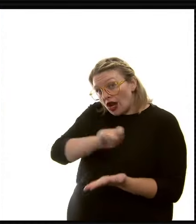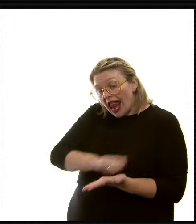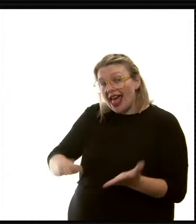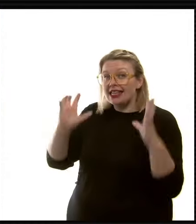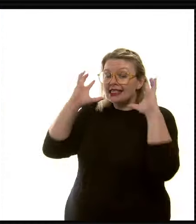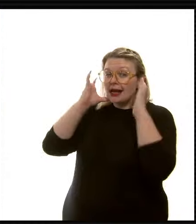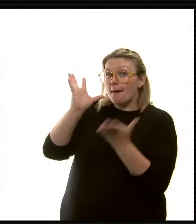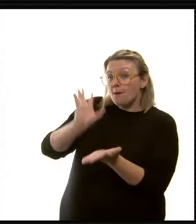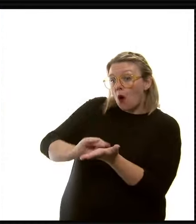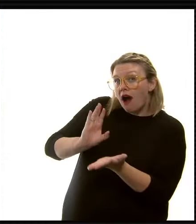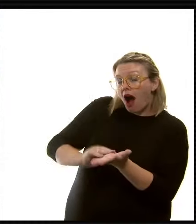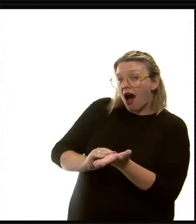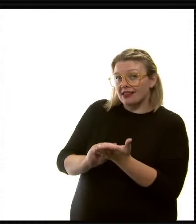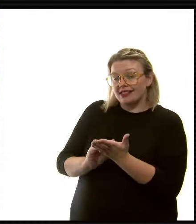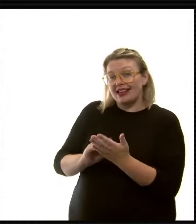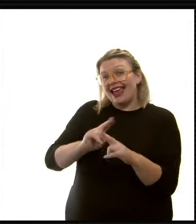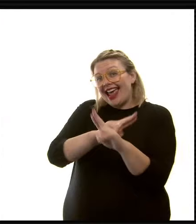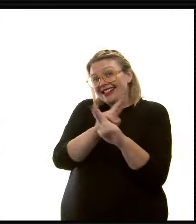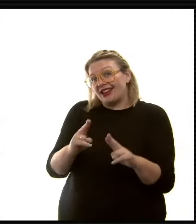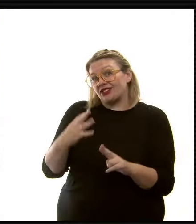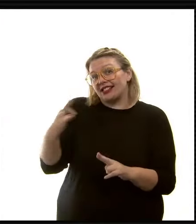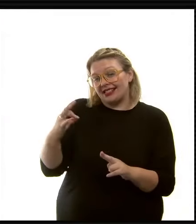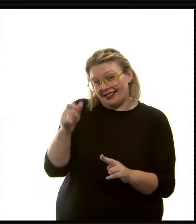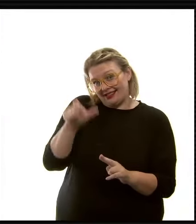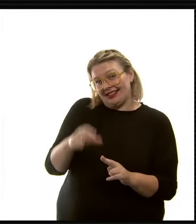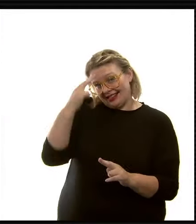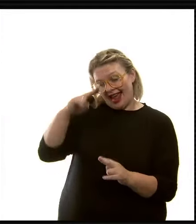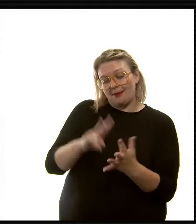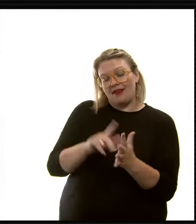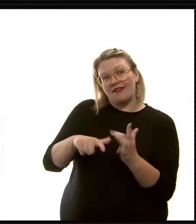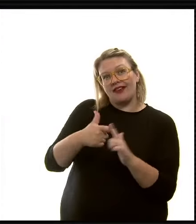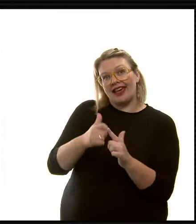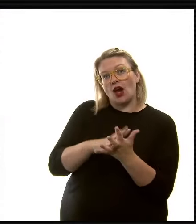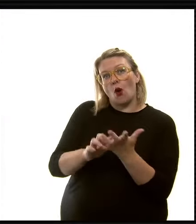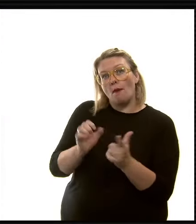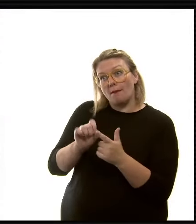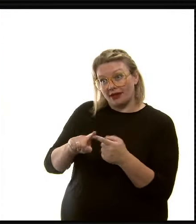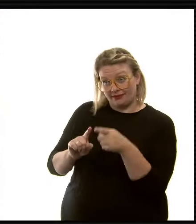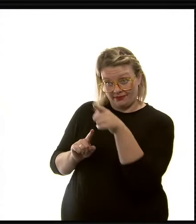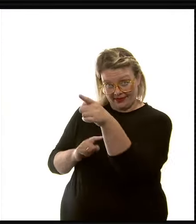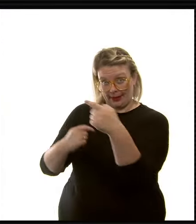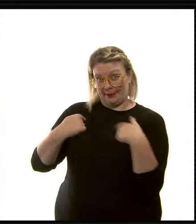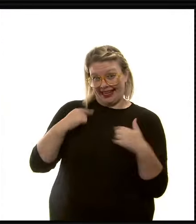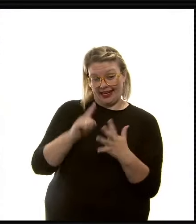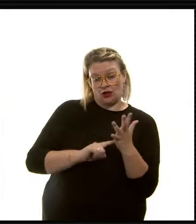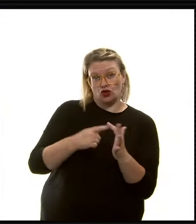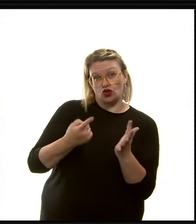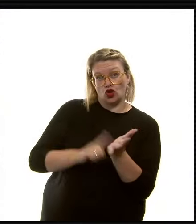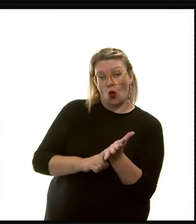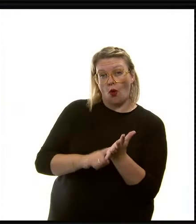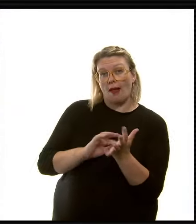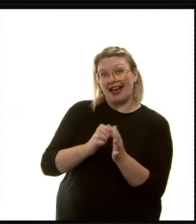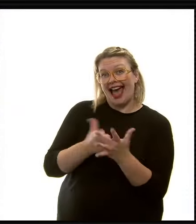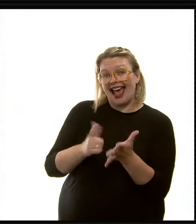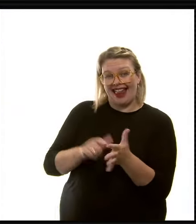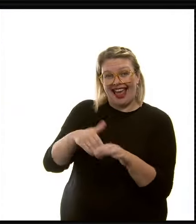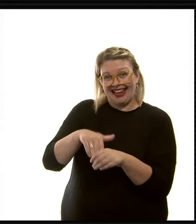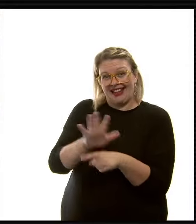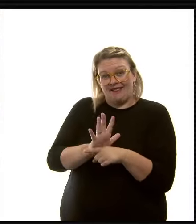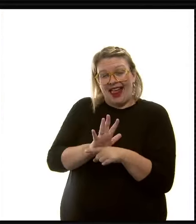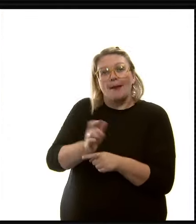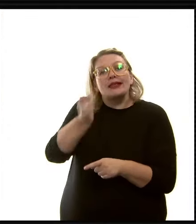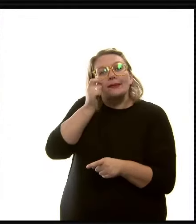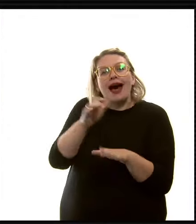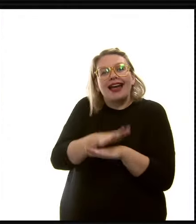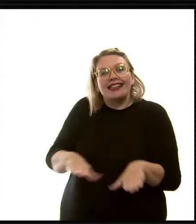and international charity ambassador Vic Hope. Yes, and I'm Joel McHale, and I was in Spy Kids 4. Yeah, you were. We are here